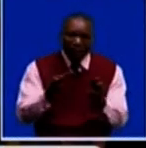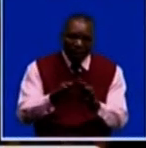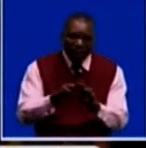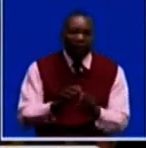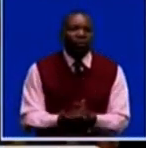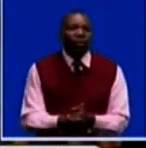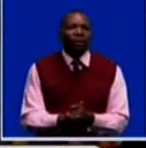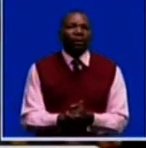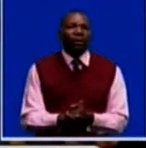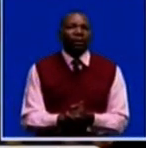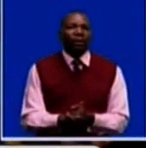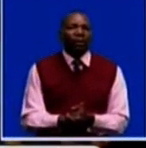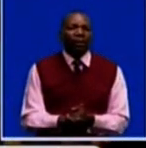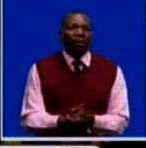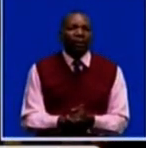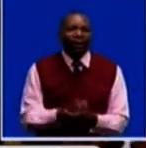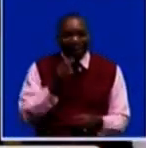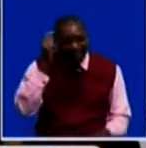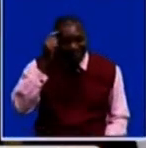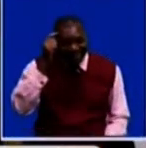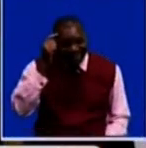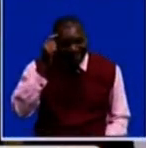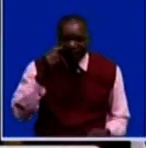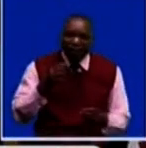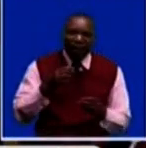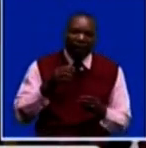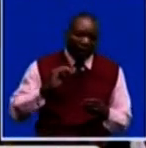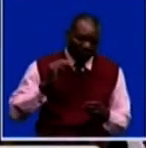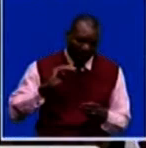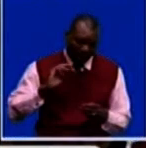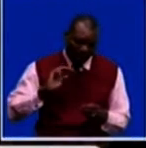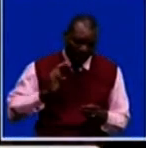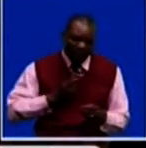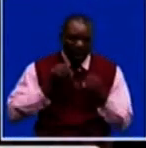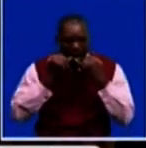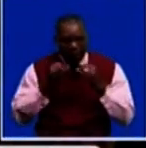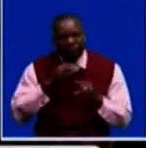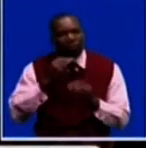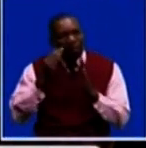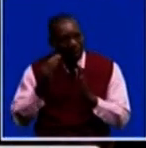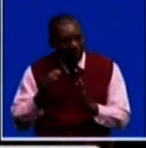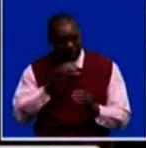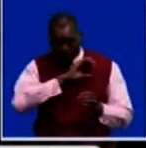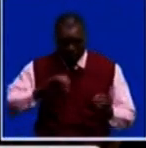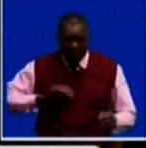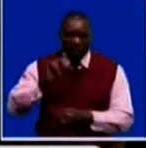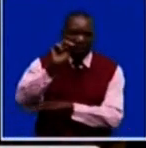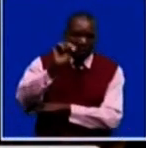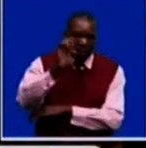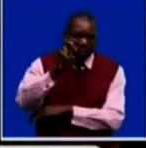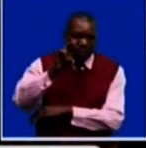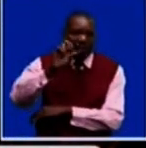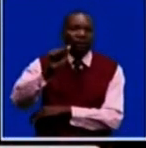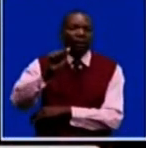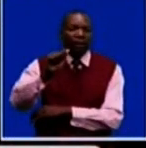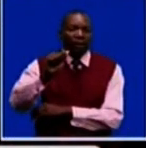think by and large, our message to the farmer is that as Neria's investments, we are saying we've delivered